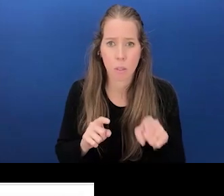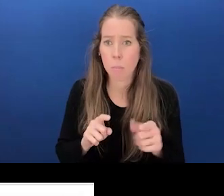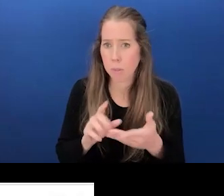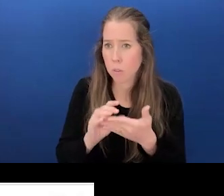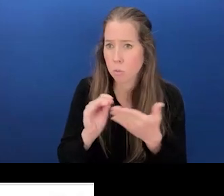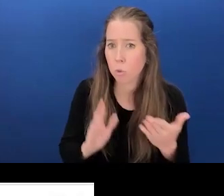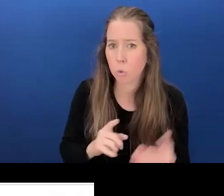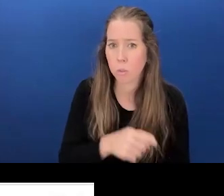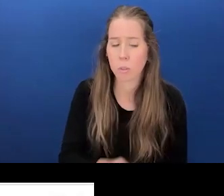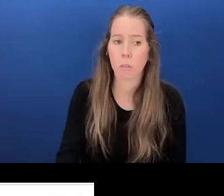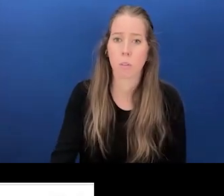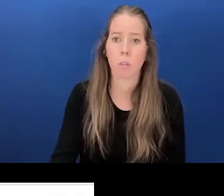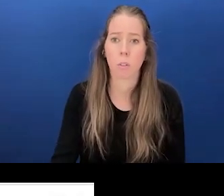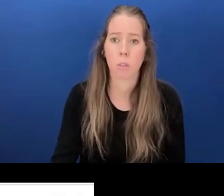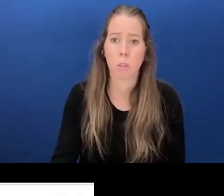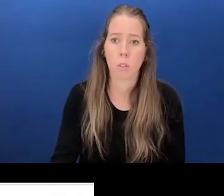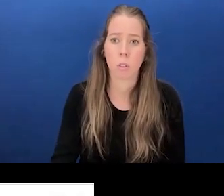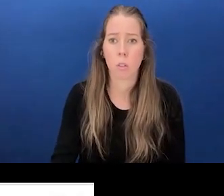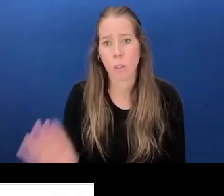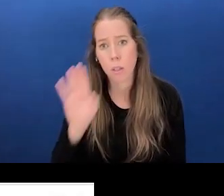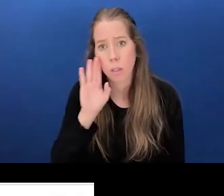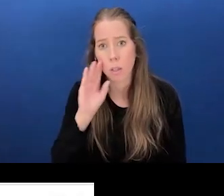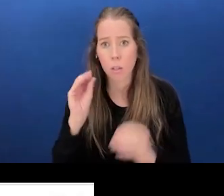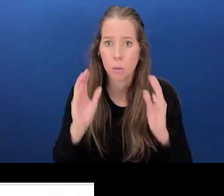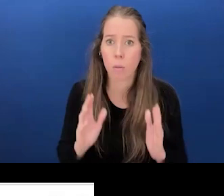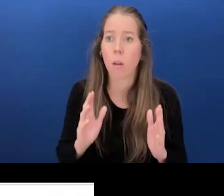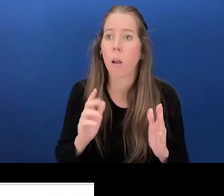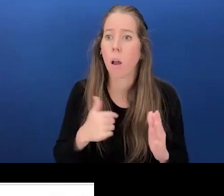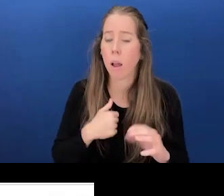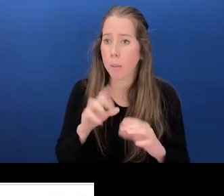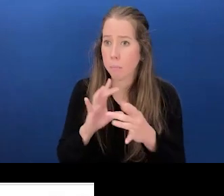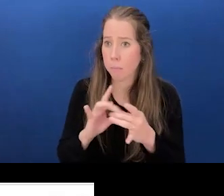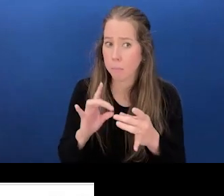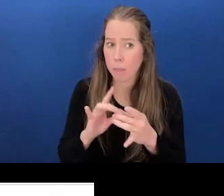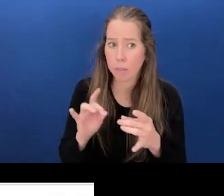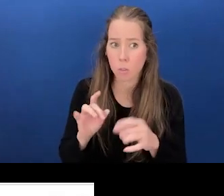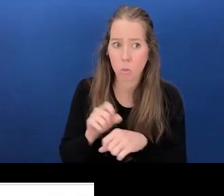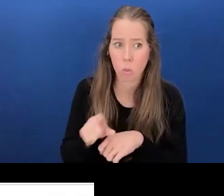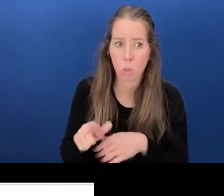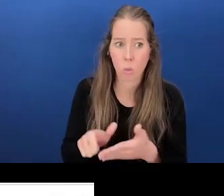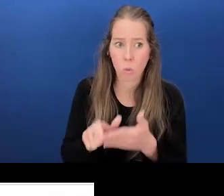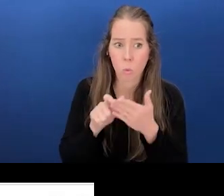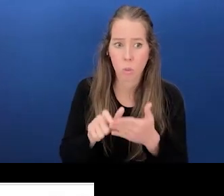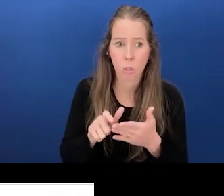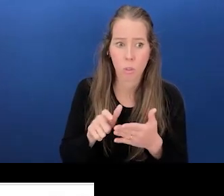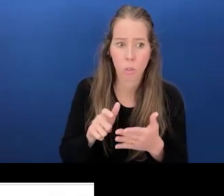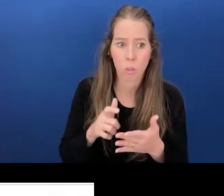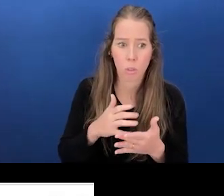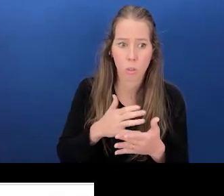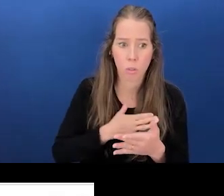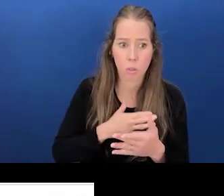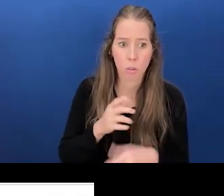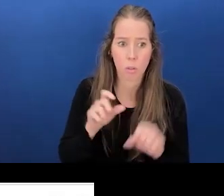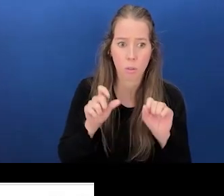student. Hello, Professor. I am messaging requiring my ability to complete my assignments in my